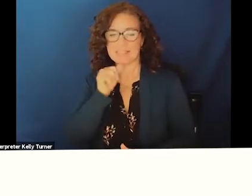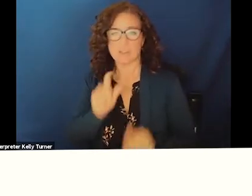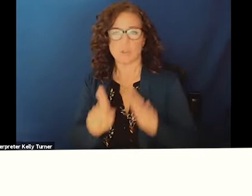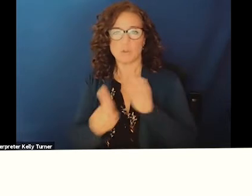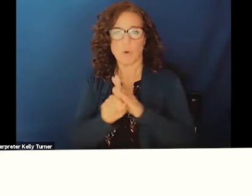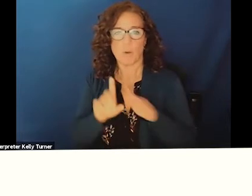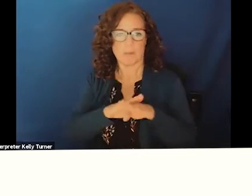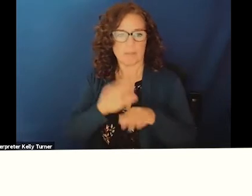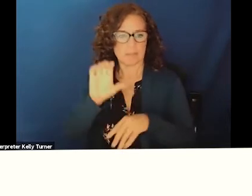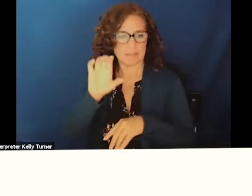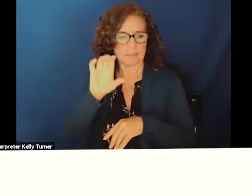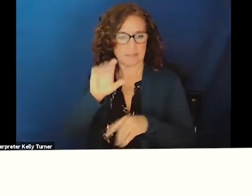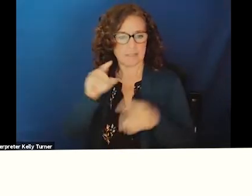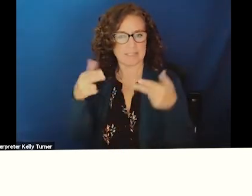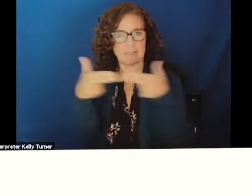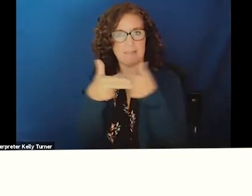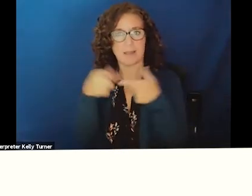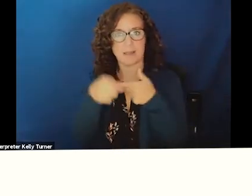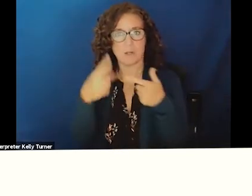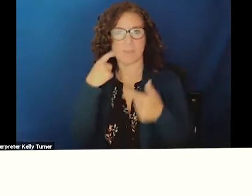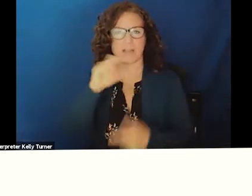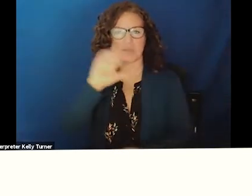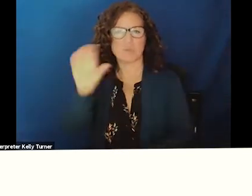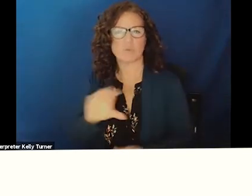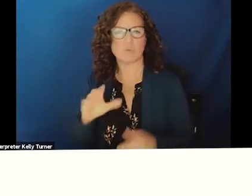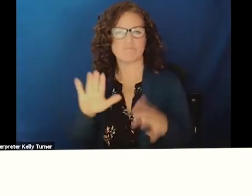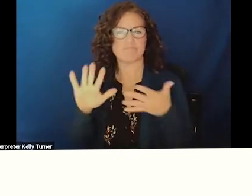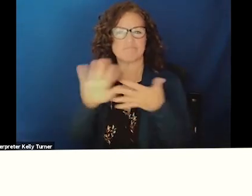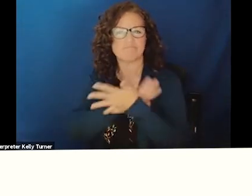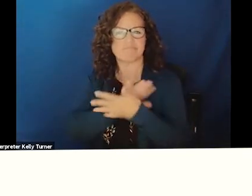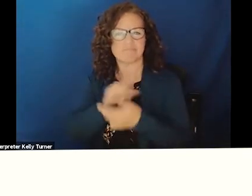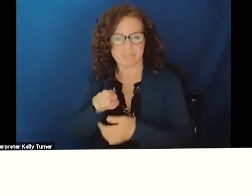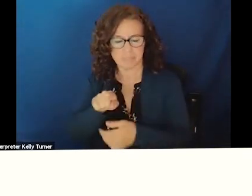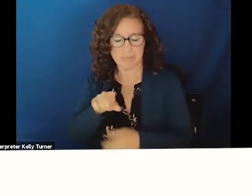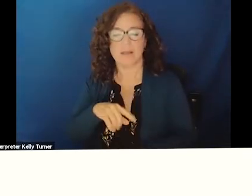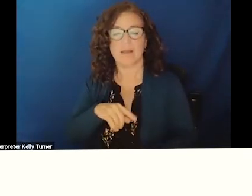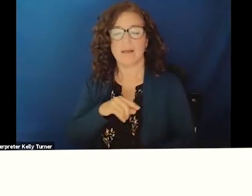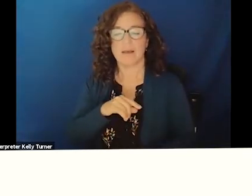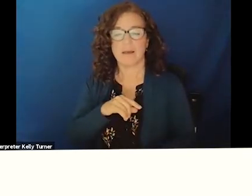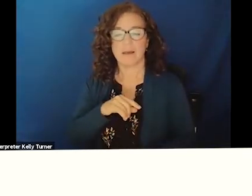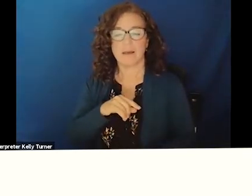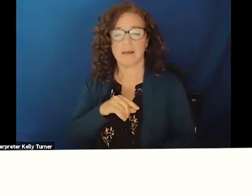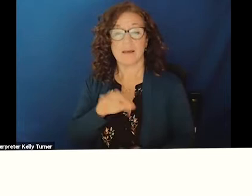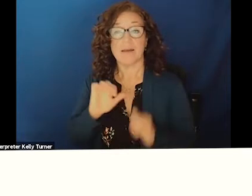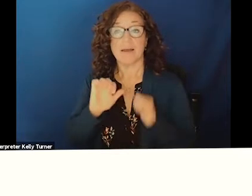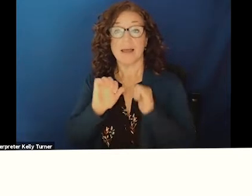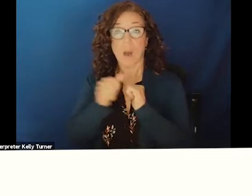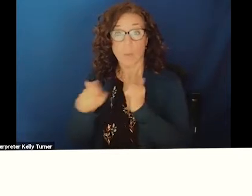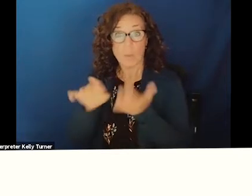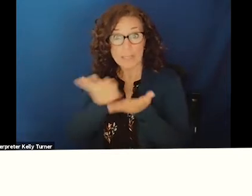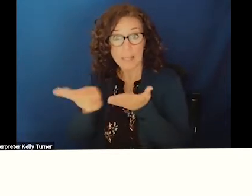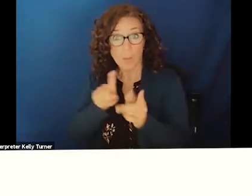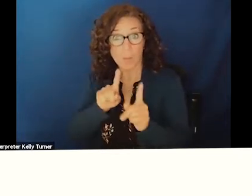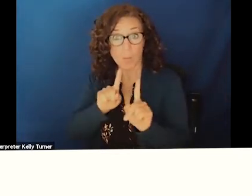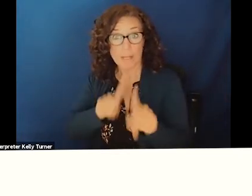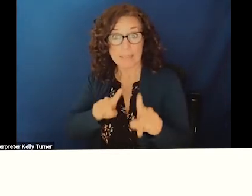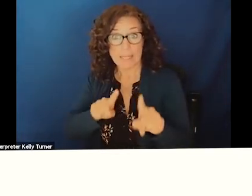the Zoom, but the way that, a reminder, the way that attendance is taken this year